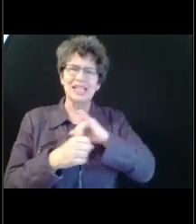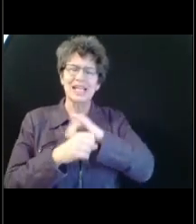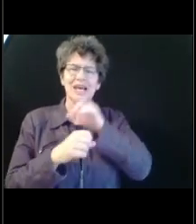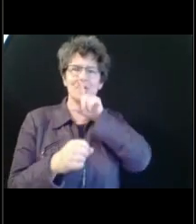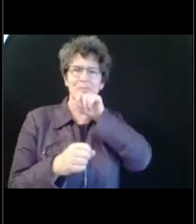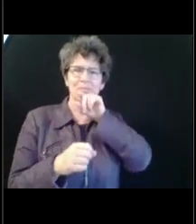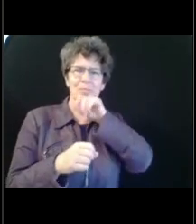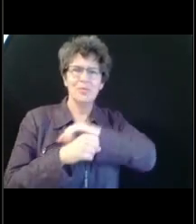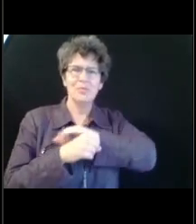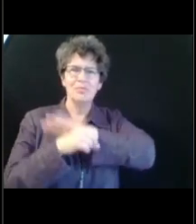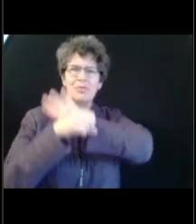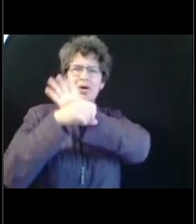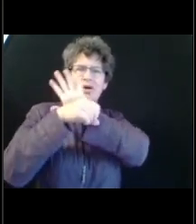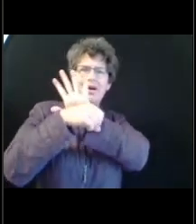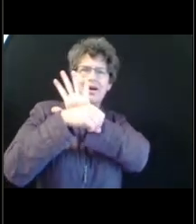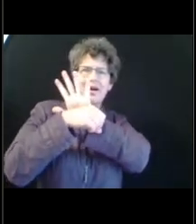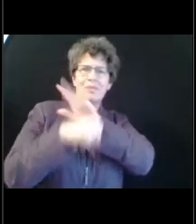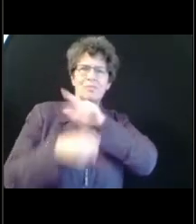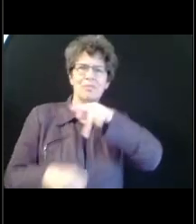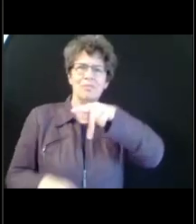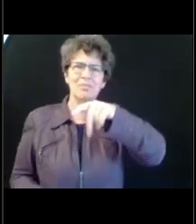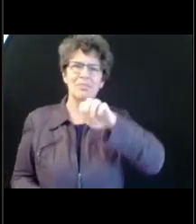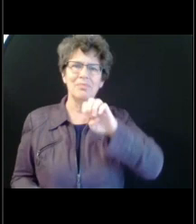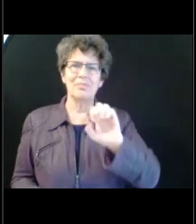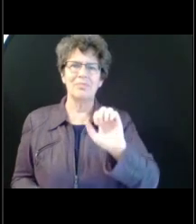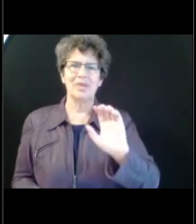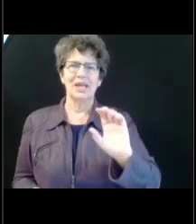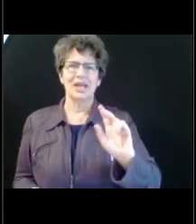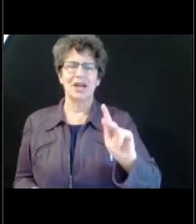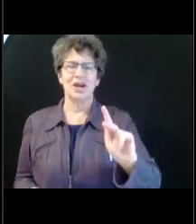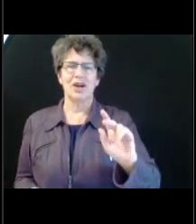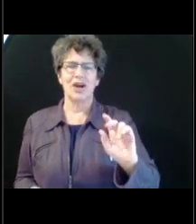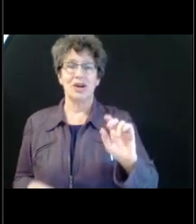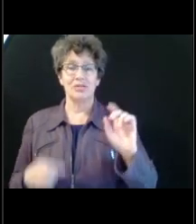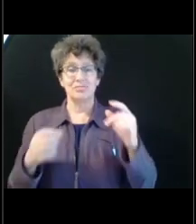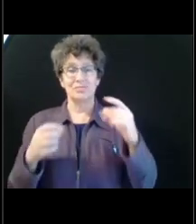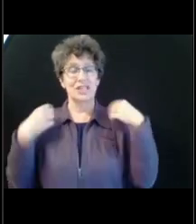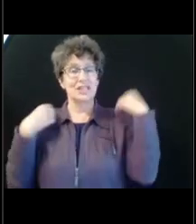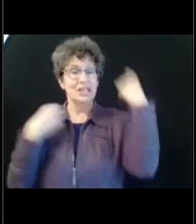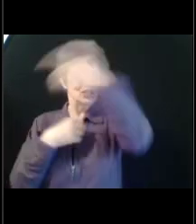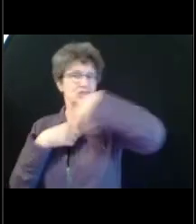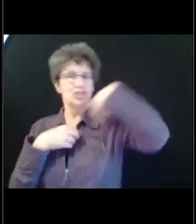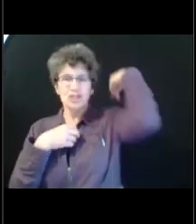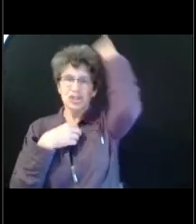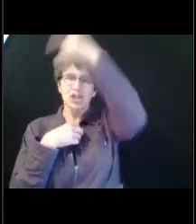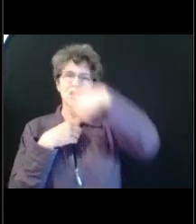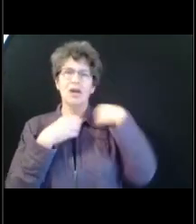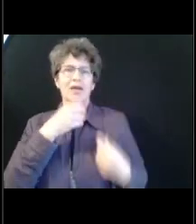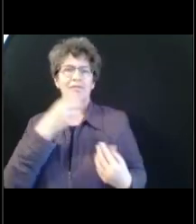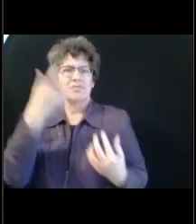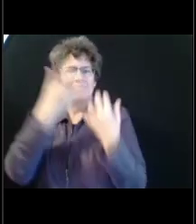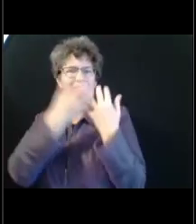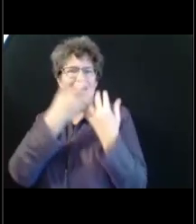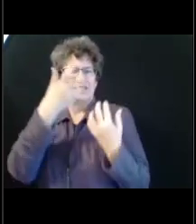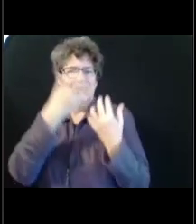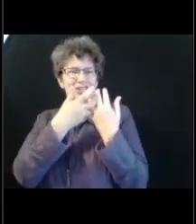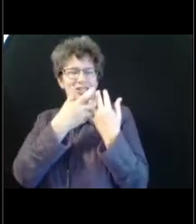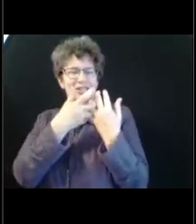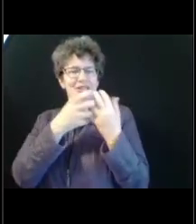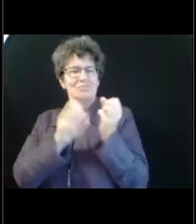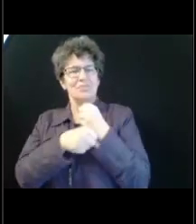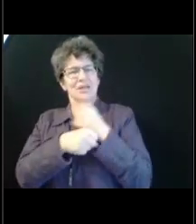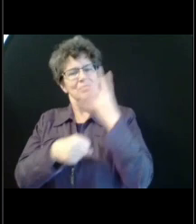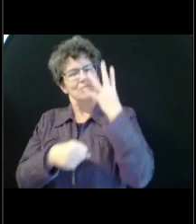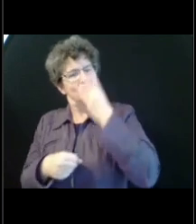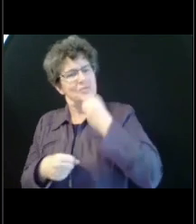be like this, she was going to dress it up. And with that sense of adapting to the new thing and making something